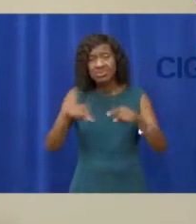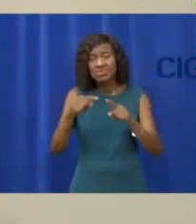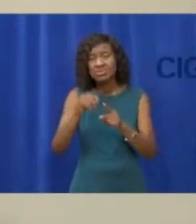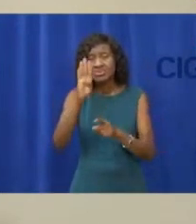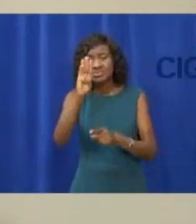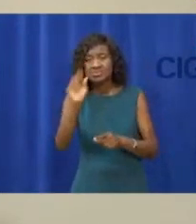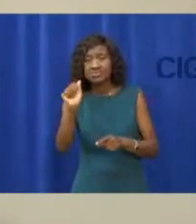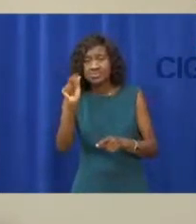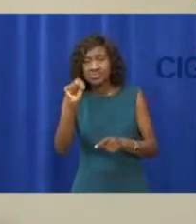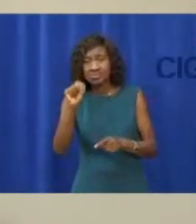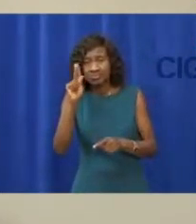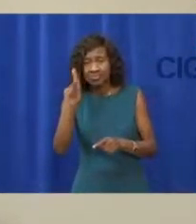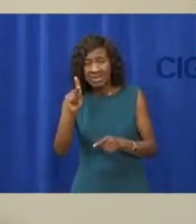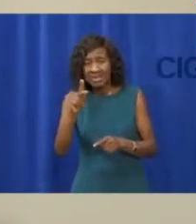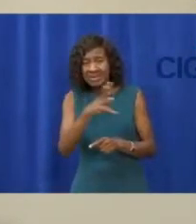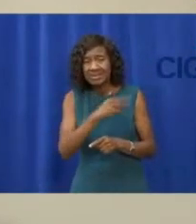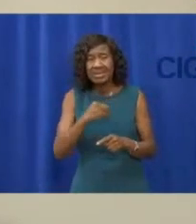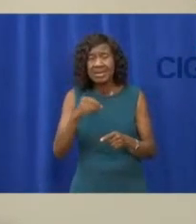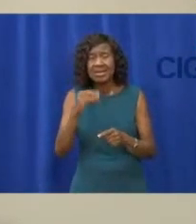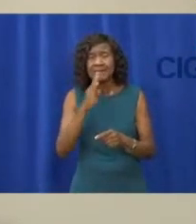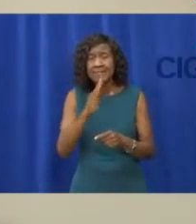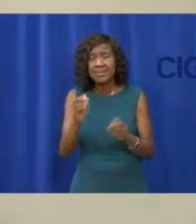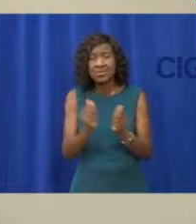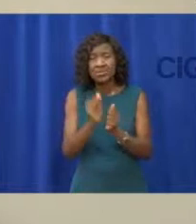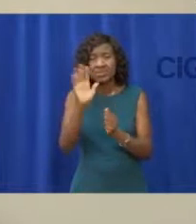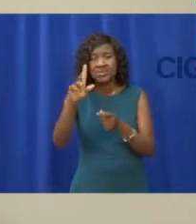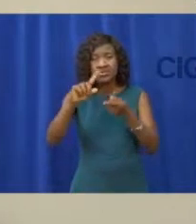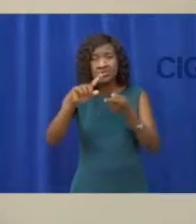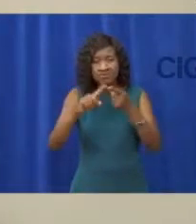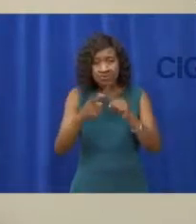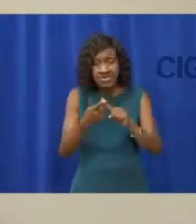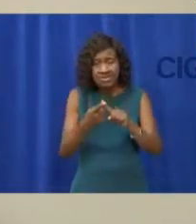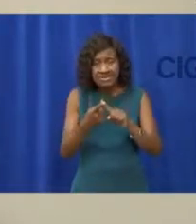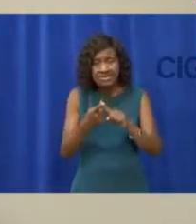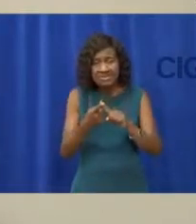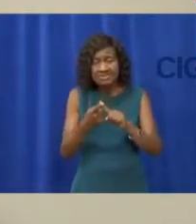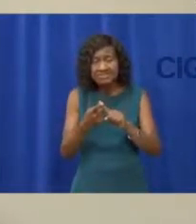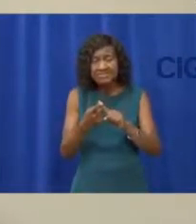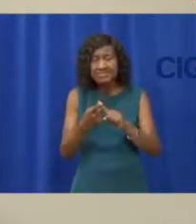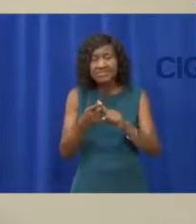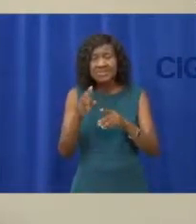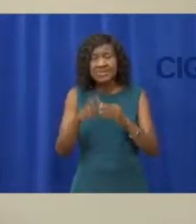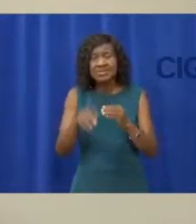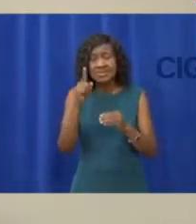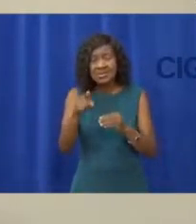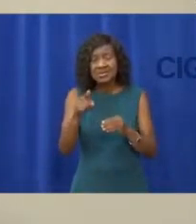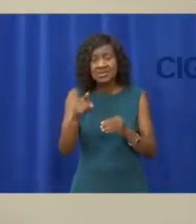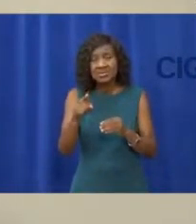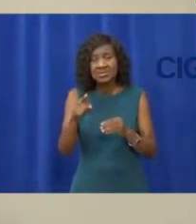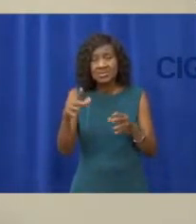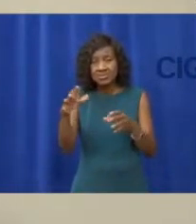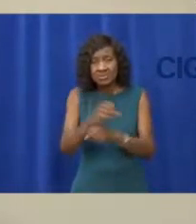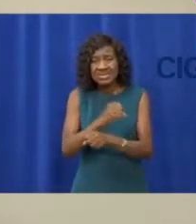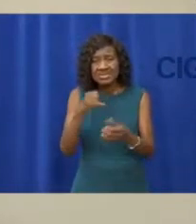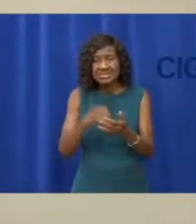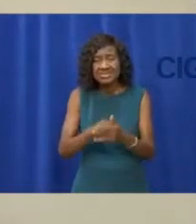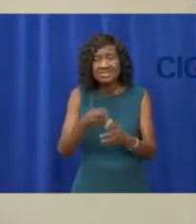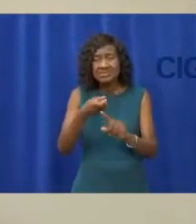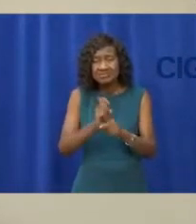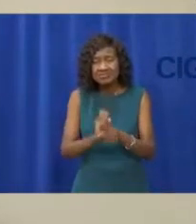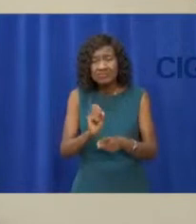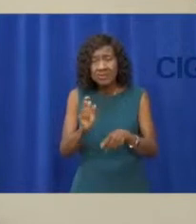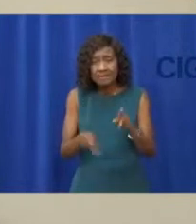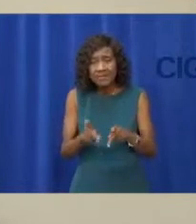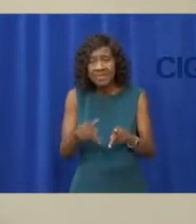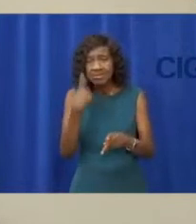will be of you contracting it from persons who are mandatorily quarantined for